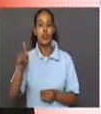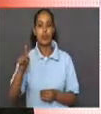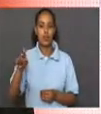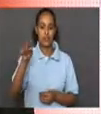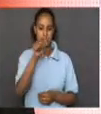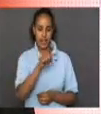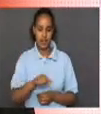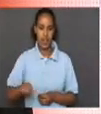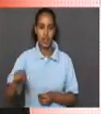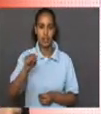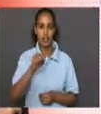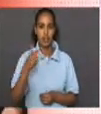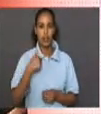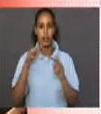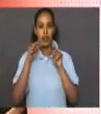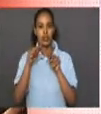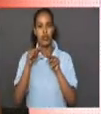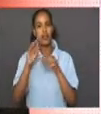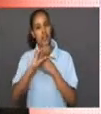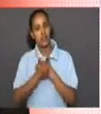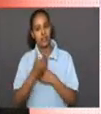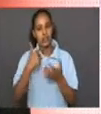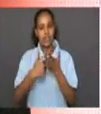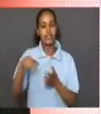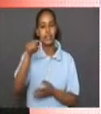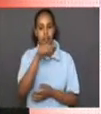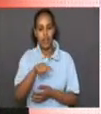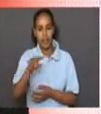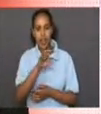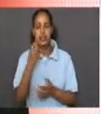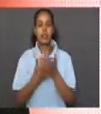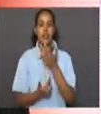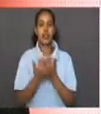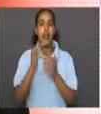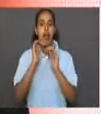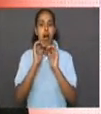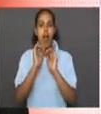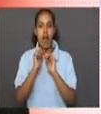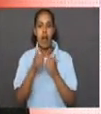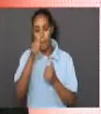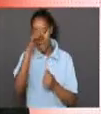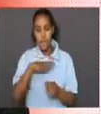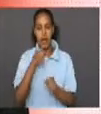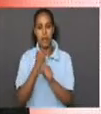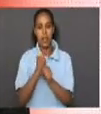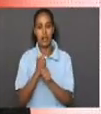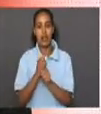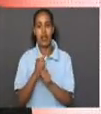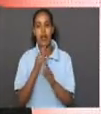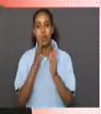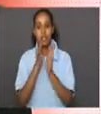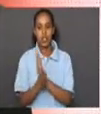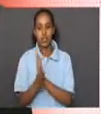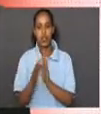phosphorus cycle. We looked at the phases of this cycle and discussed how man-made application